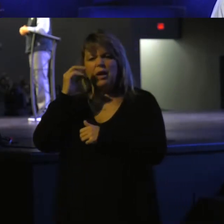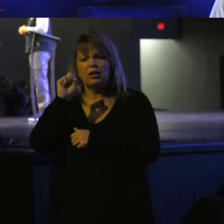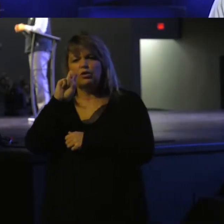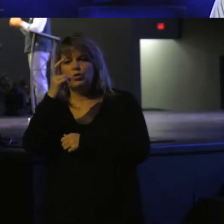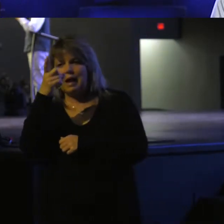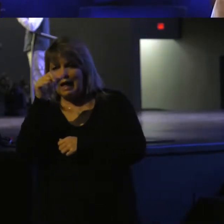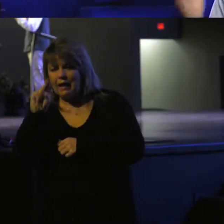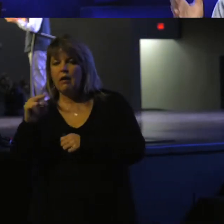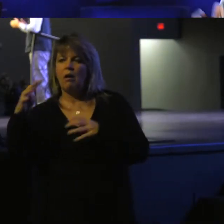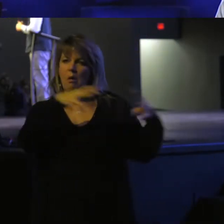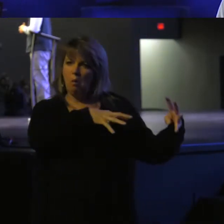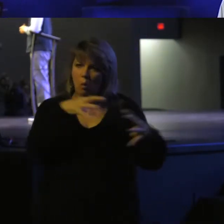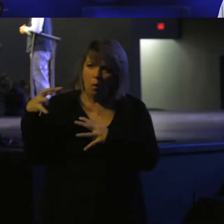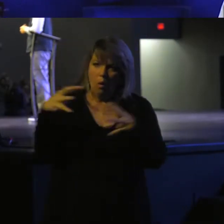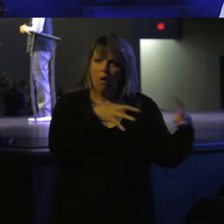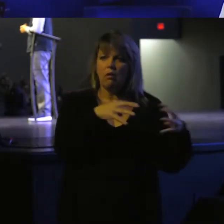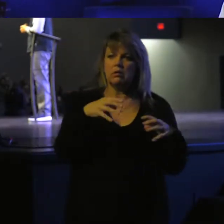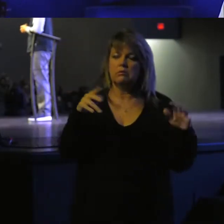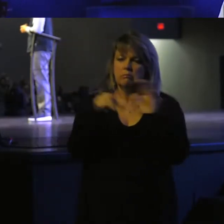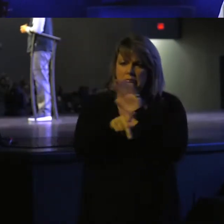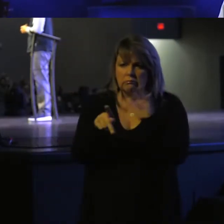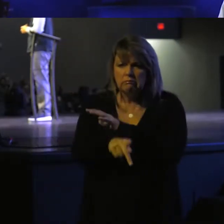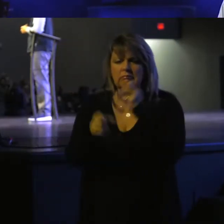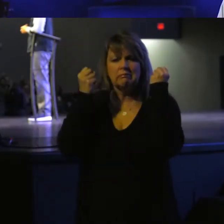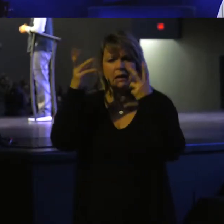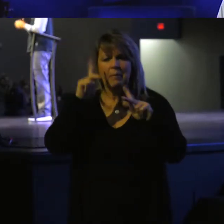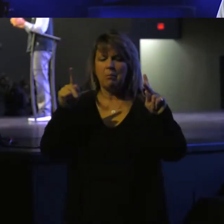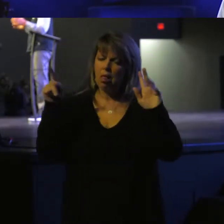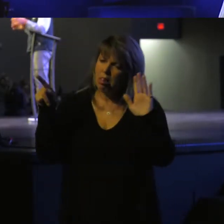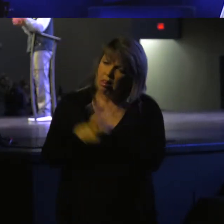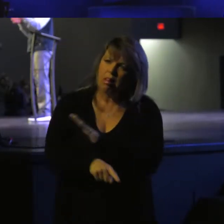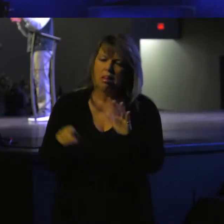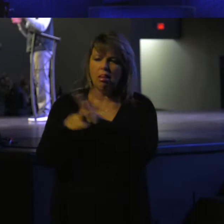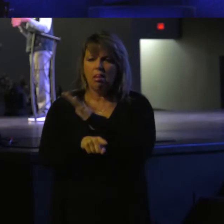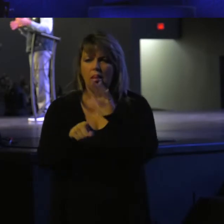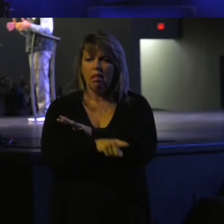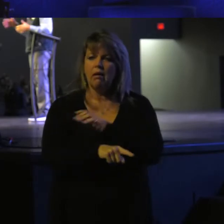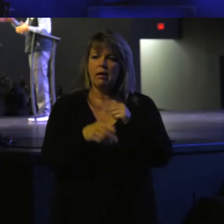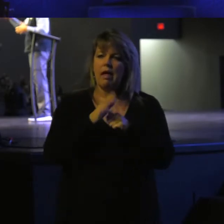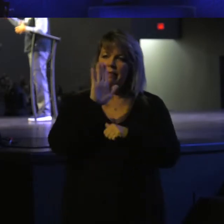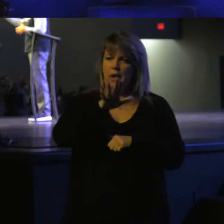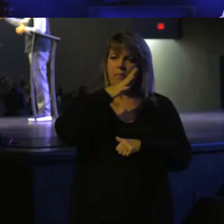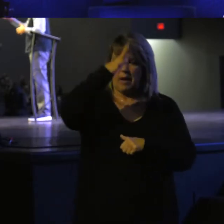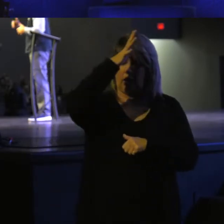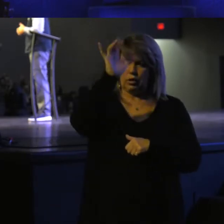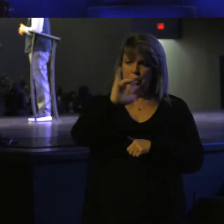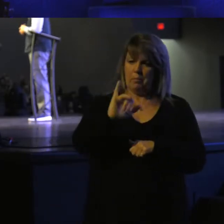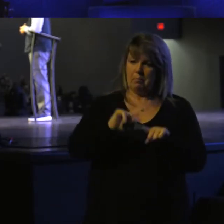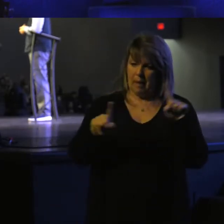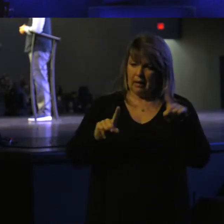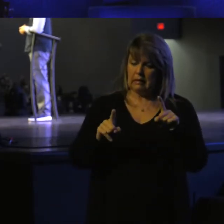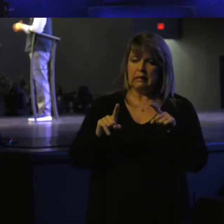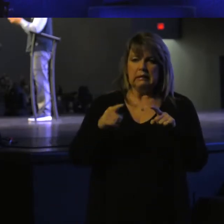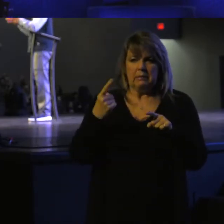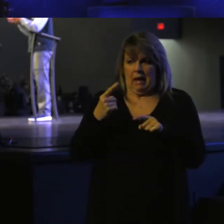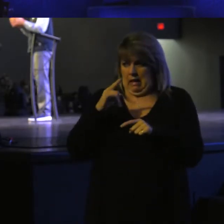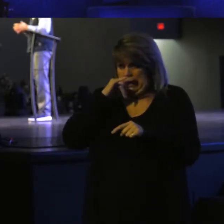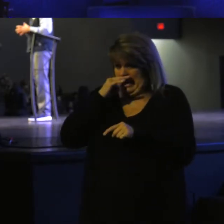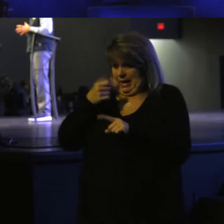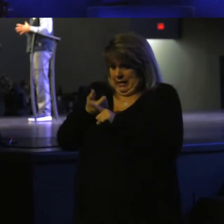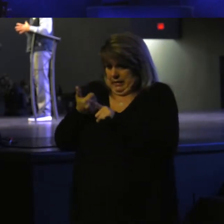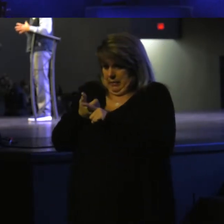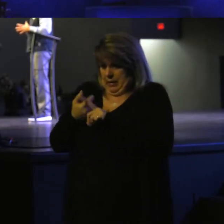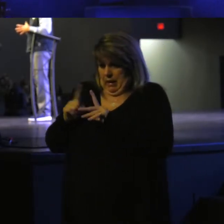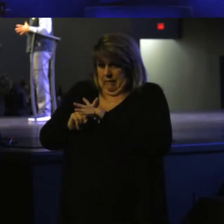genocide, millions have been slaughtered and presumably their parents, but they somehow made it out. They wandered